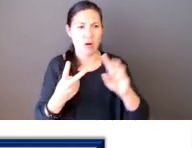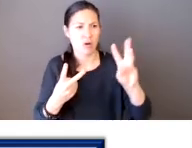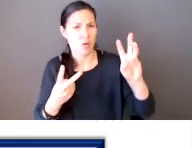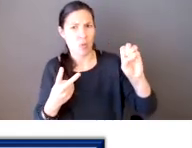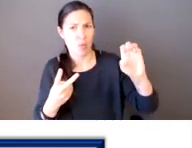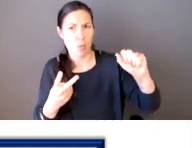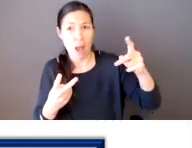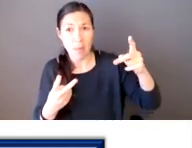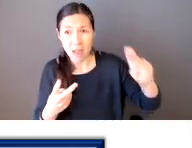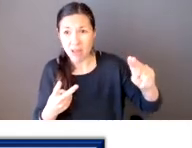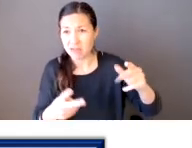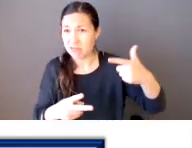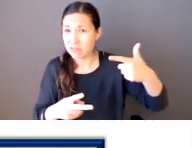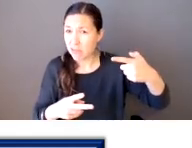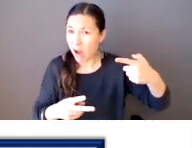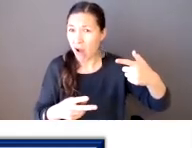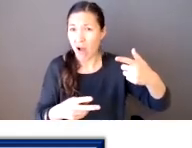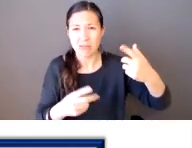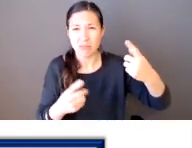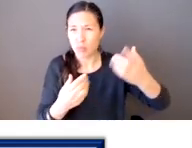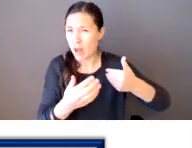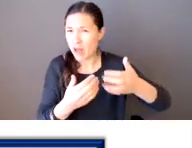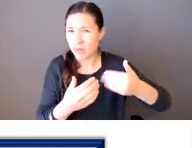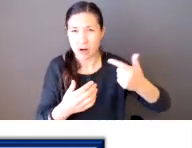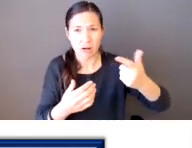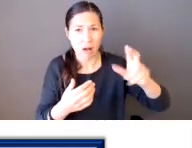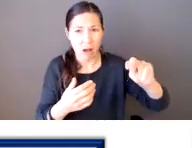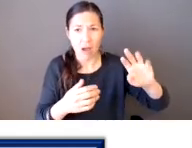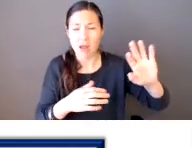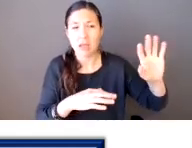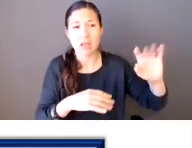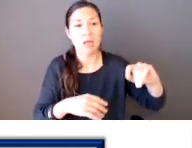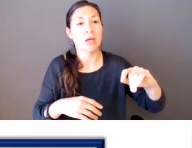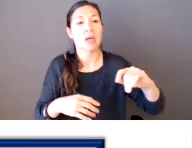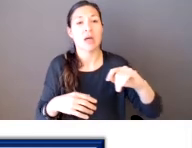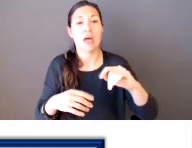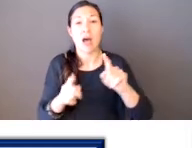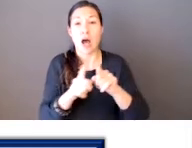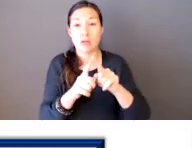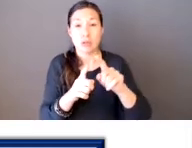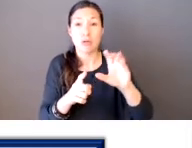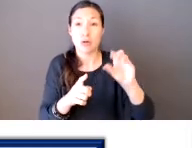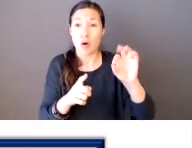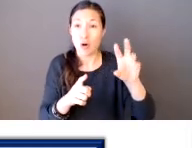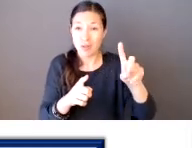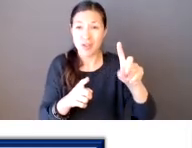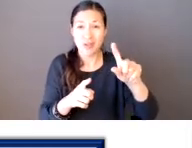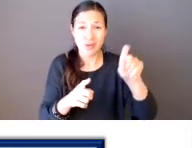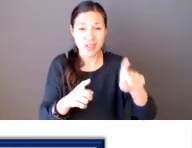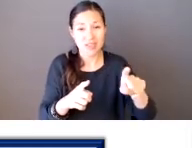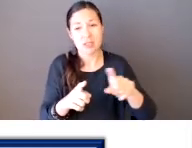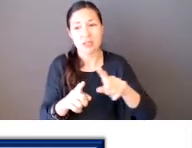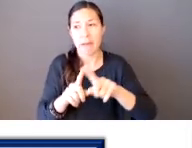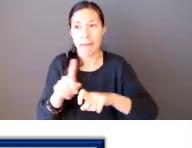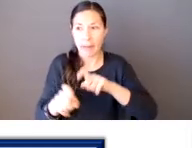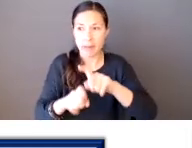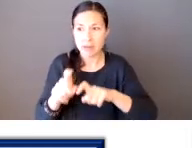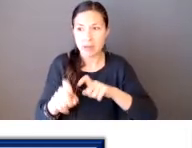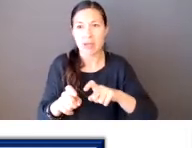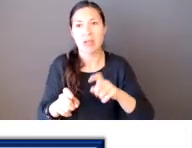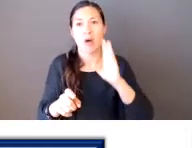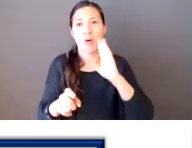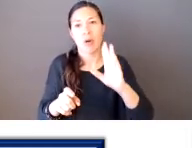home. But asking those COVID questions is something that you're going to get quite a bit, and you may get multiple